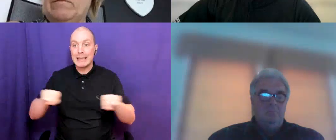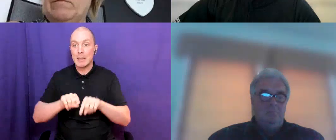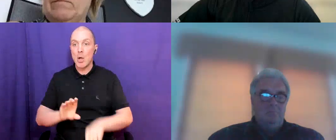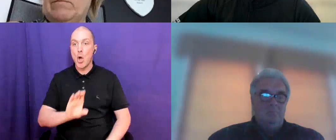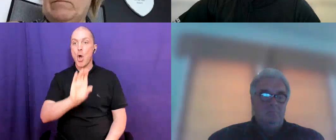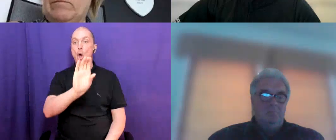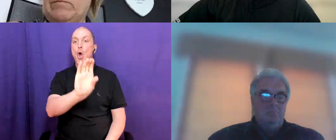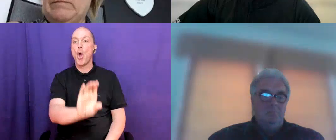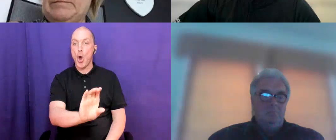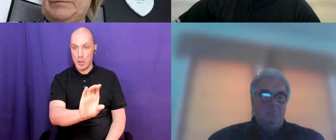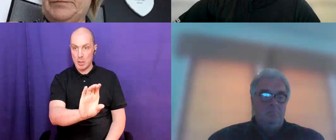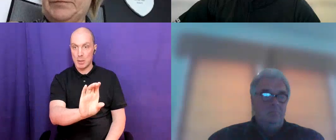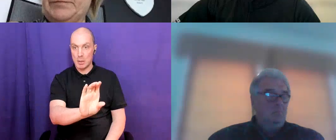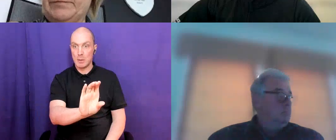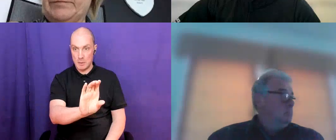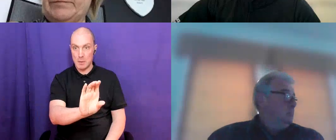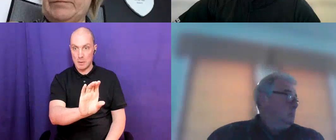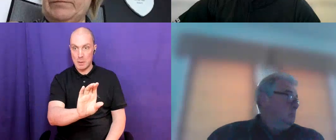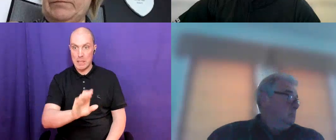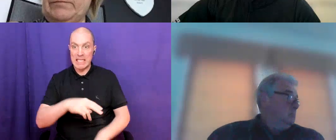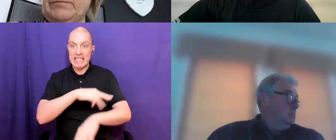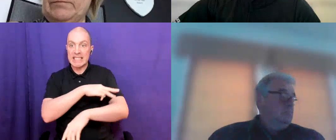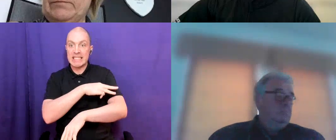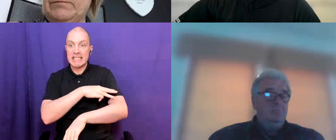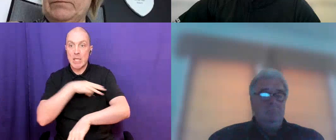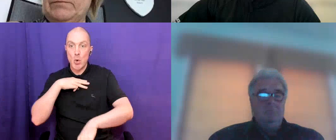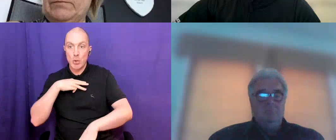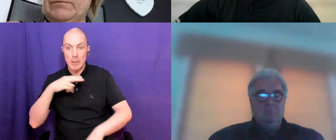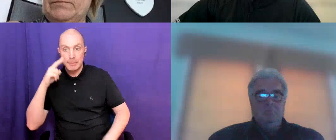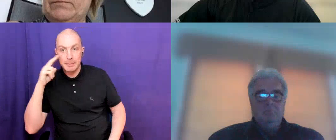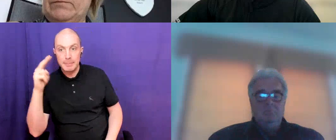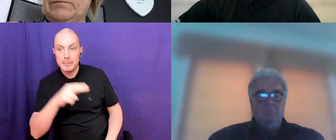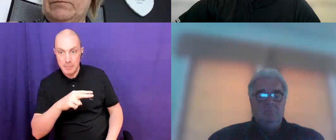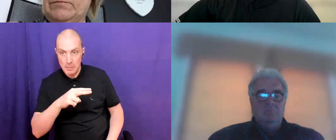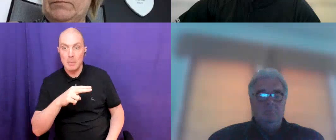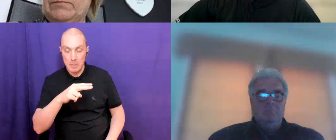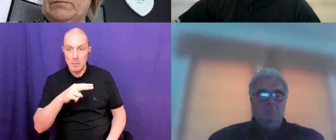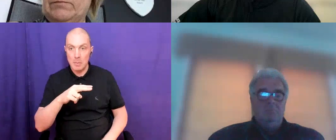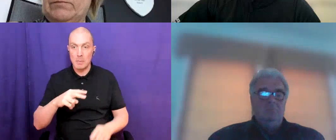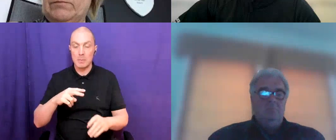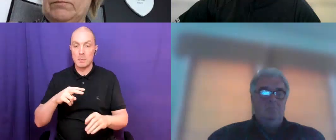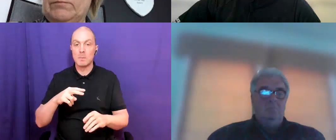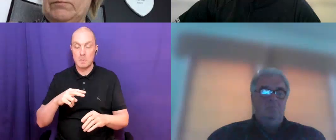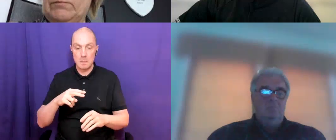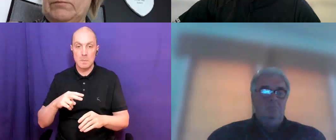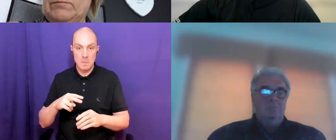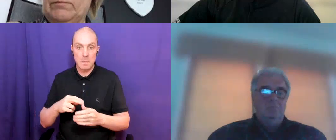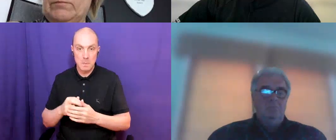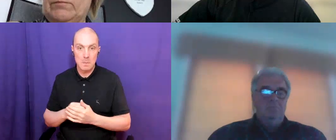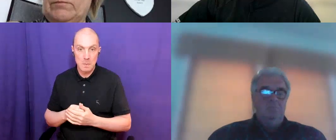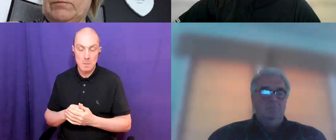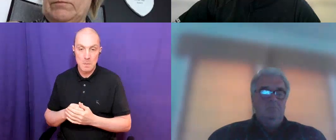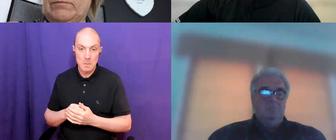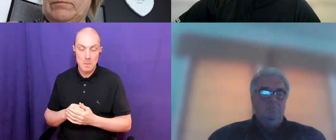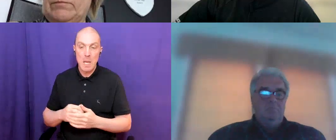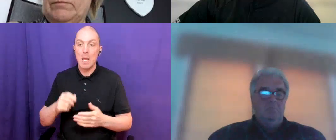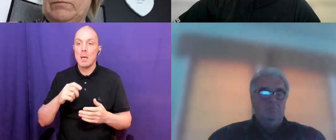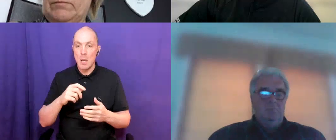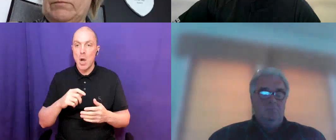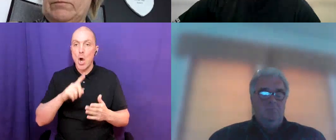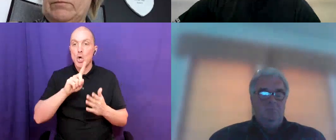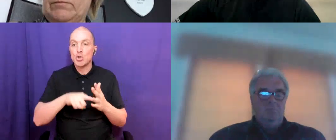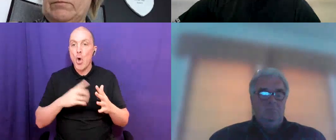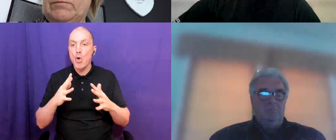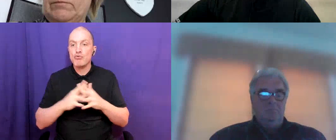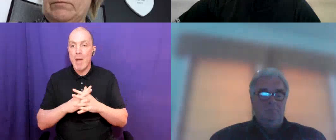Where a disabled car parking space was requested, this is in place for the spaces just outside the John Wright Sports Centre. For those who have got